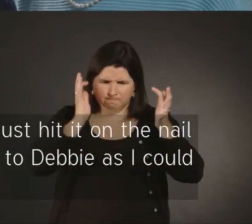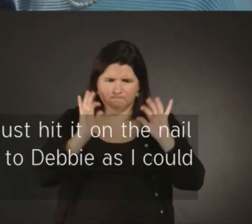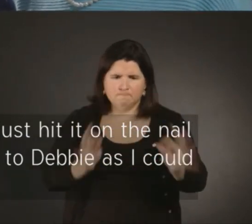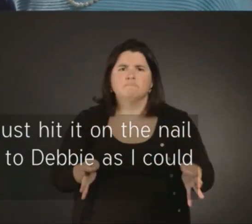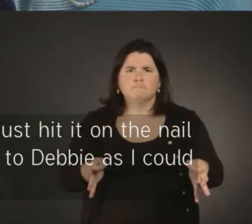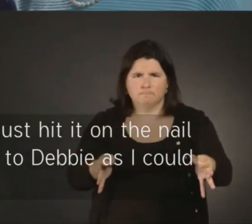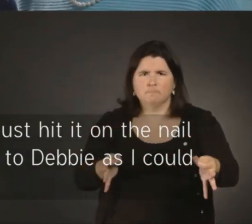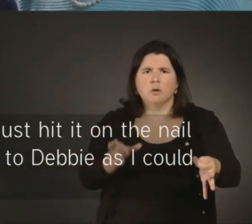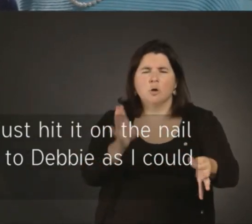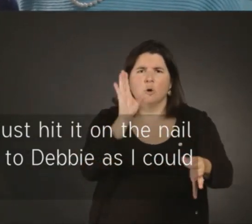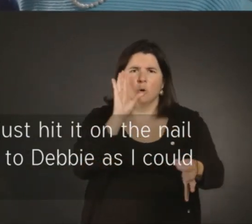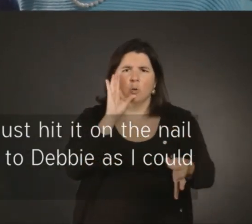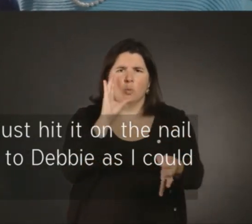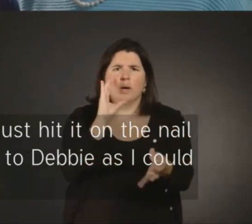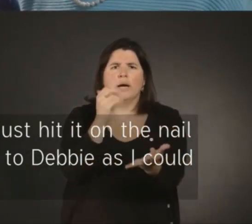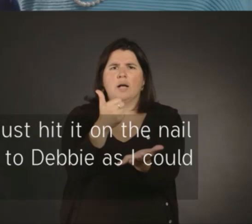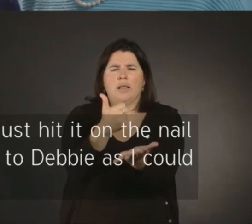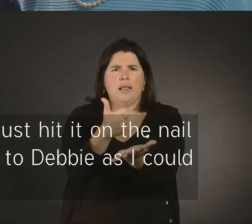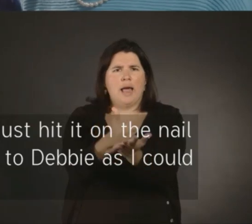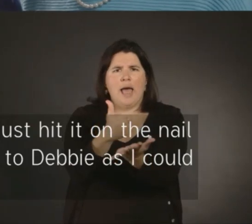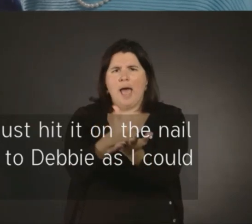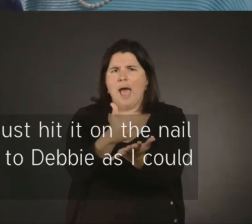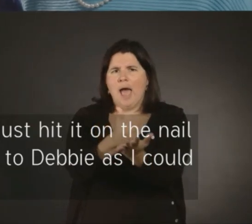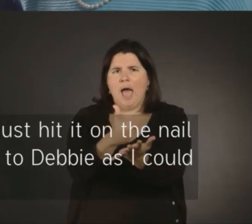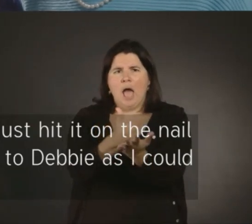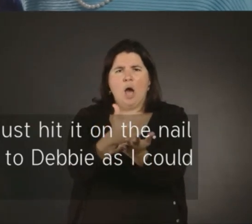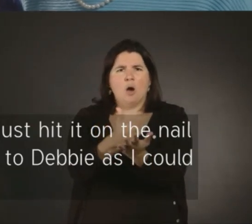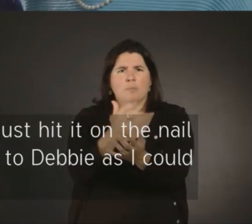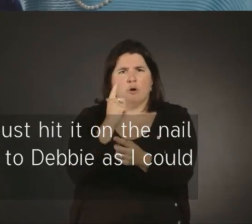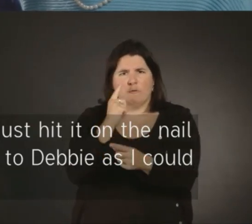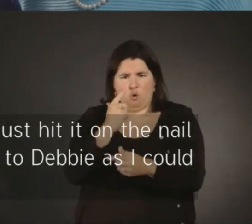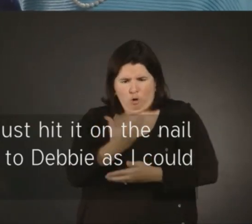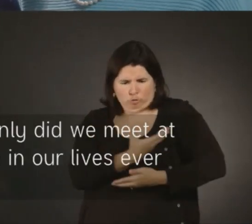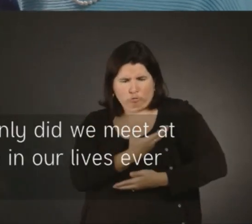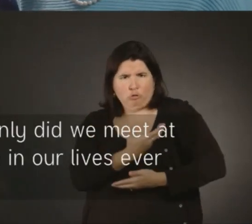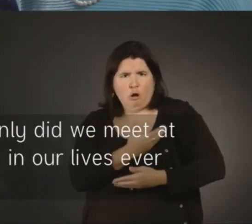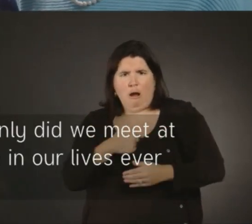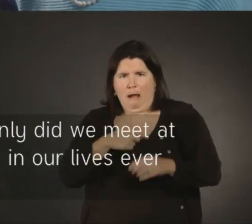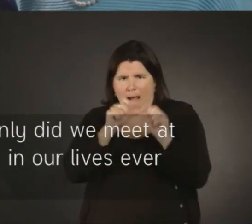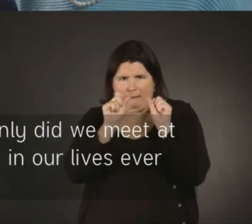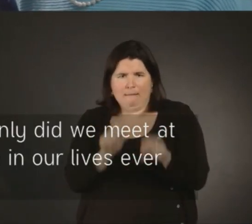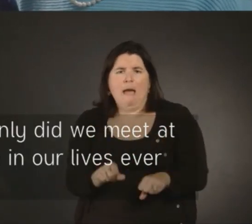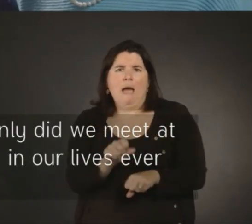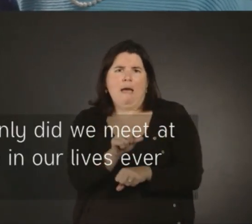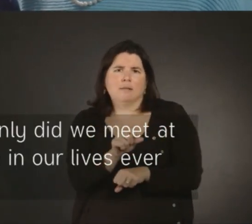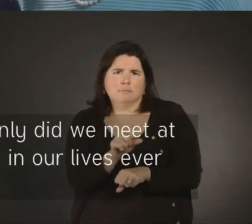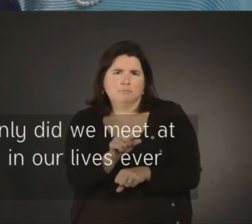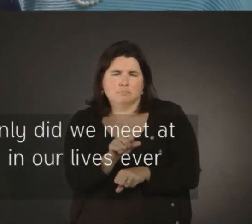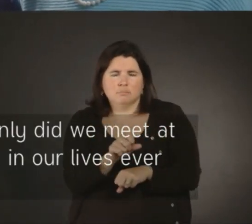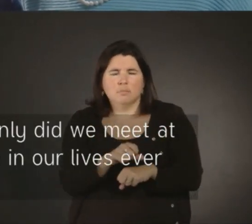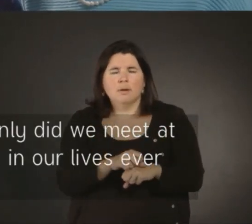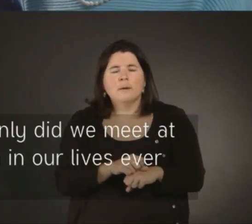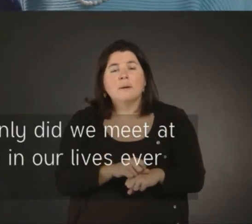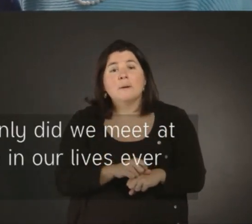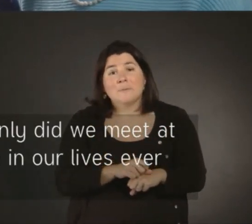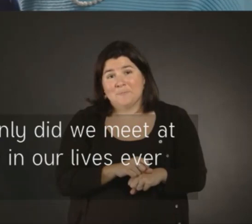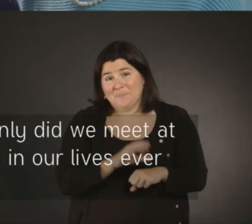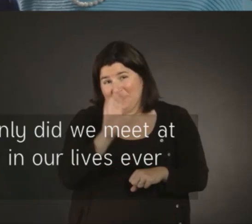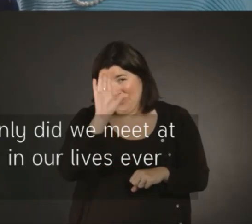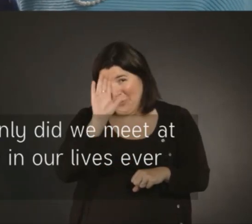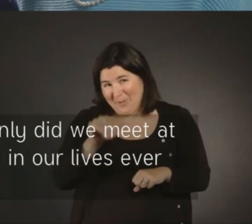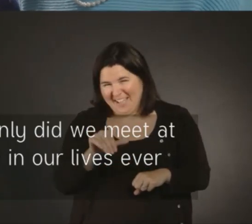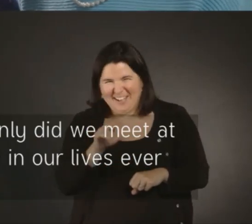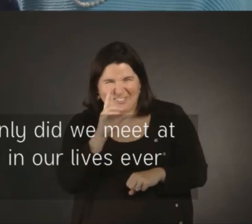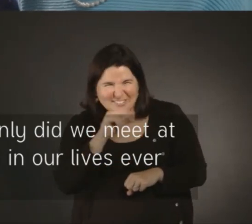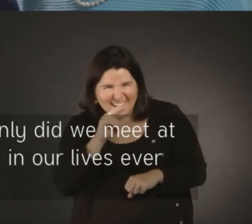determination to be as helpful as Debbie as I could be. And you know, it's funny,